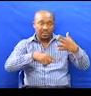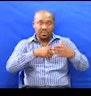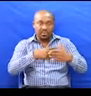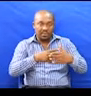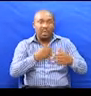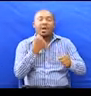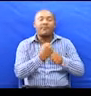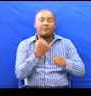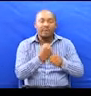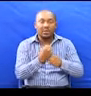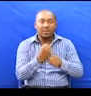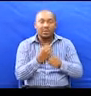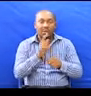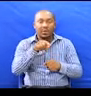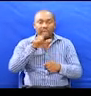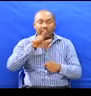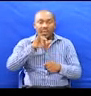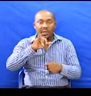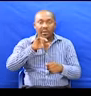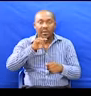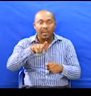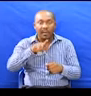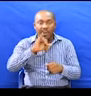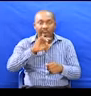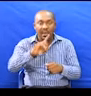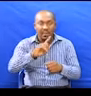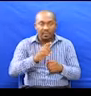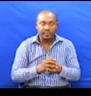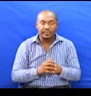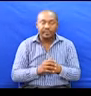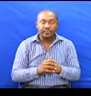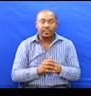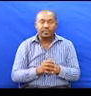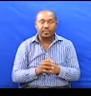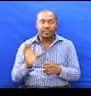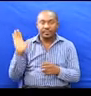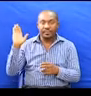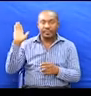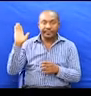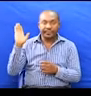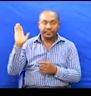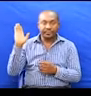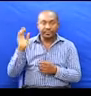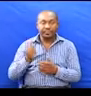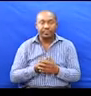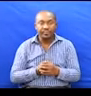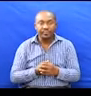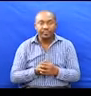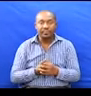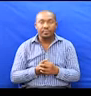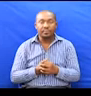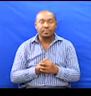protect delicate organ, used as a major component of cell membrane. Since we have got glycolipids, which is the lipid, is used